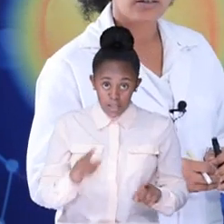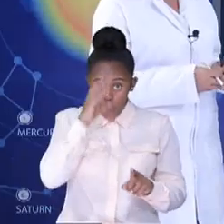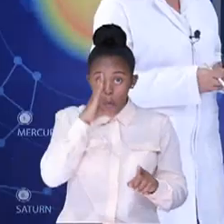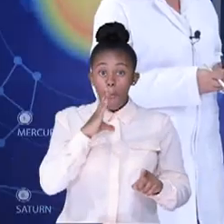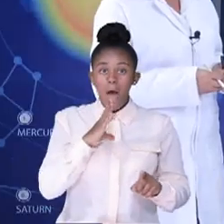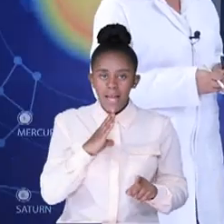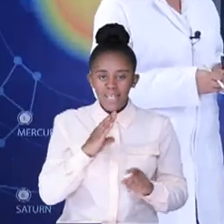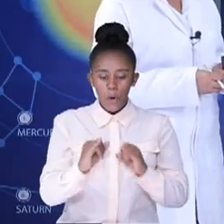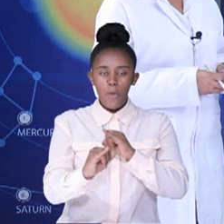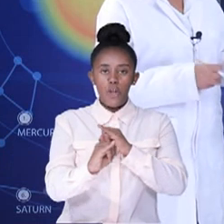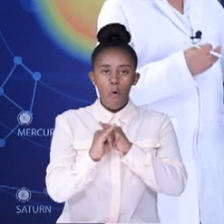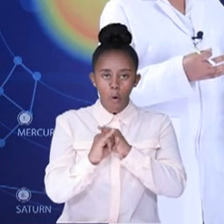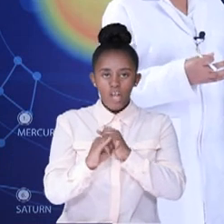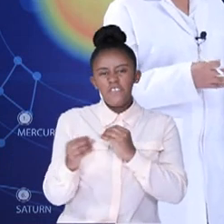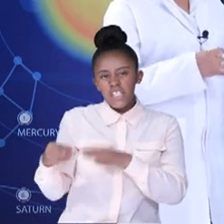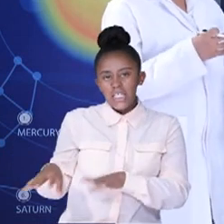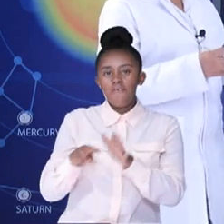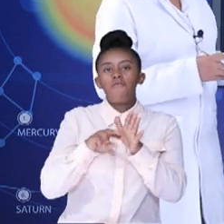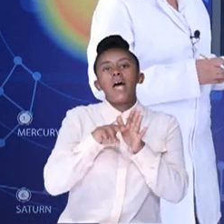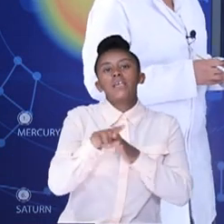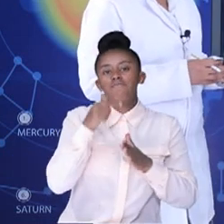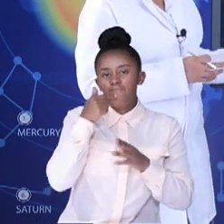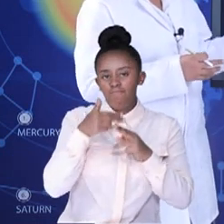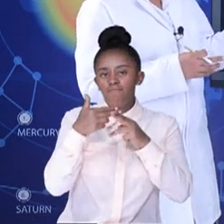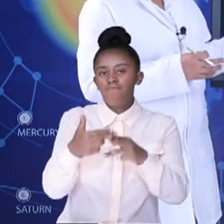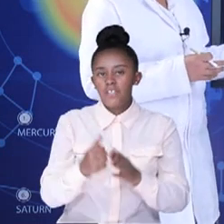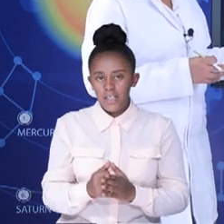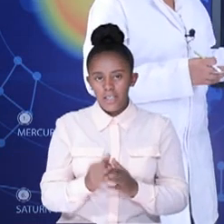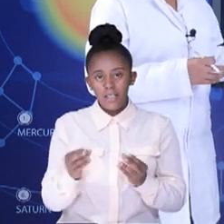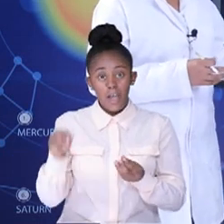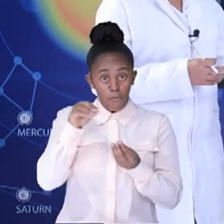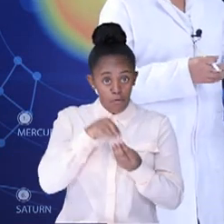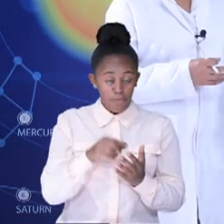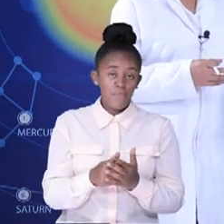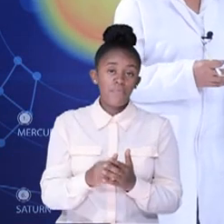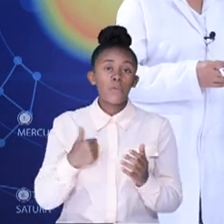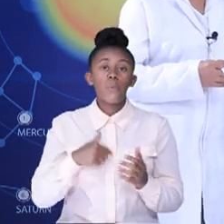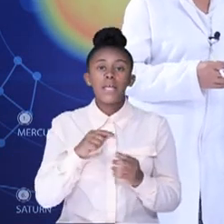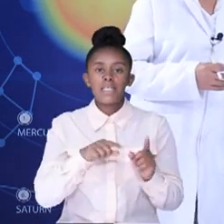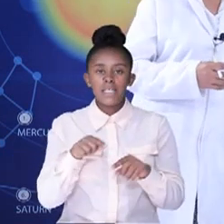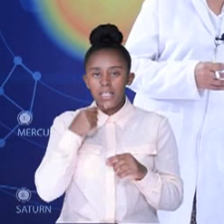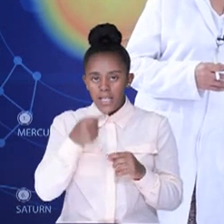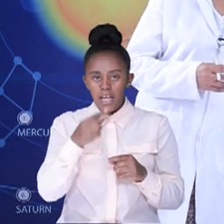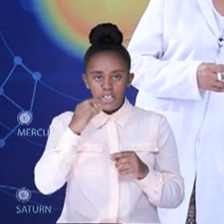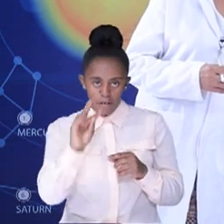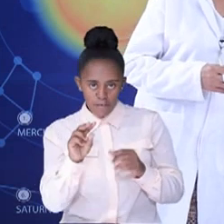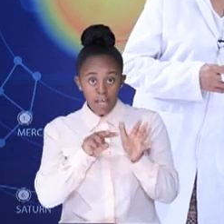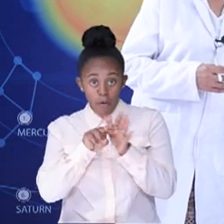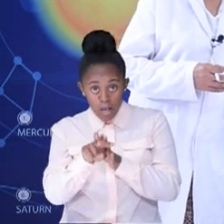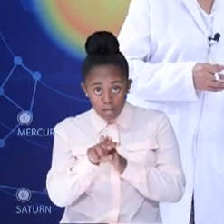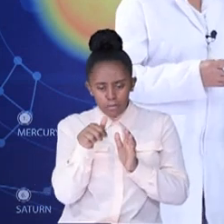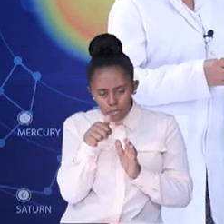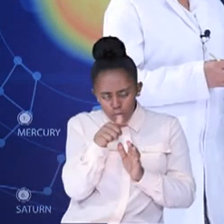immunodeficiency virus. Therefore, we can say that HIV is the virus that causes